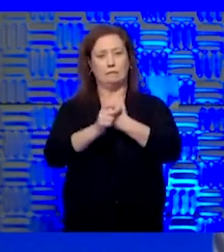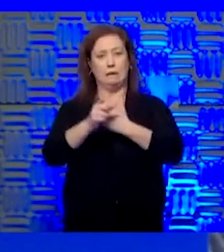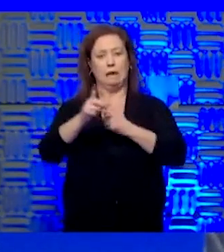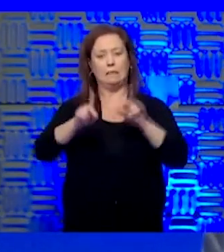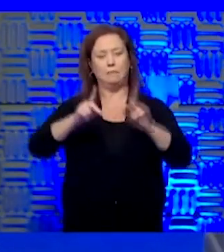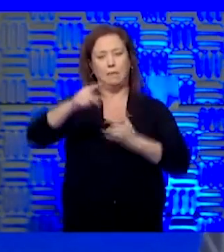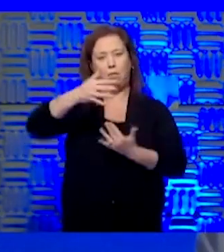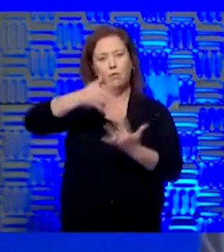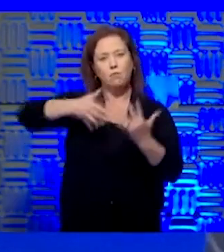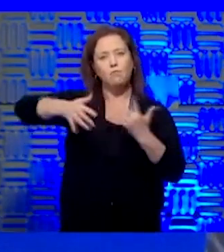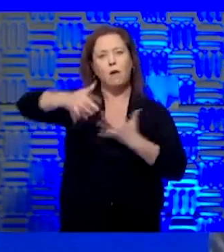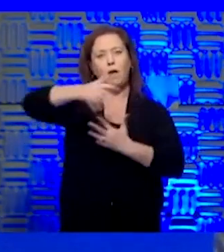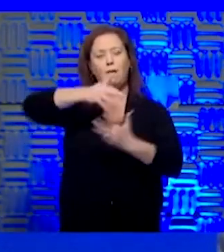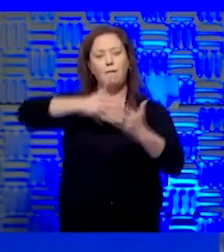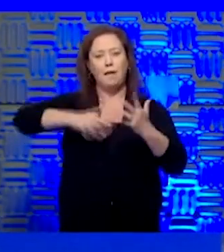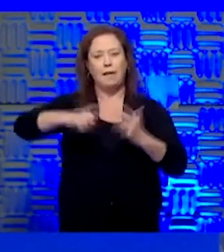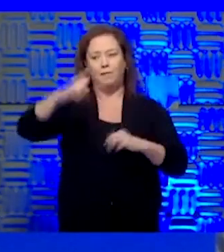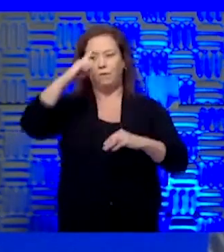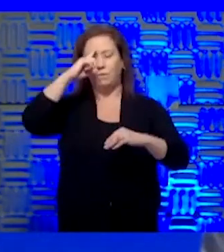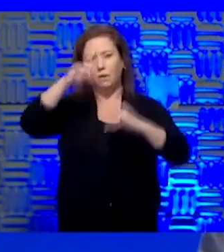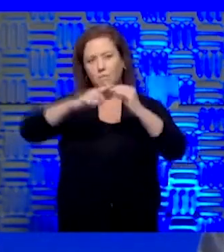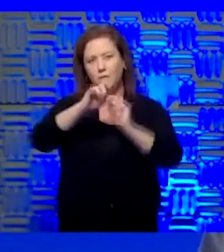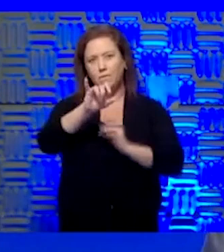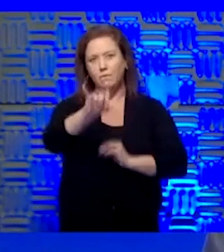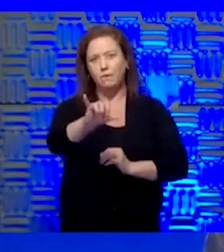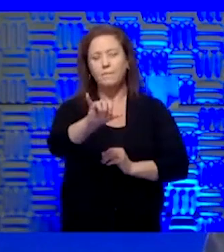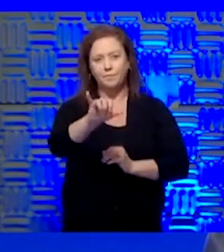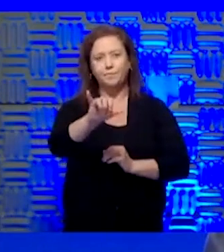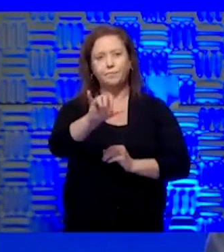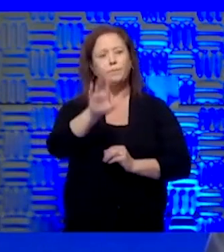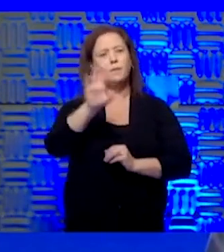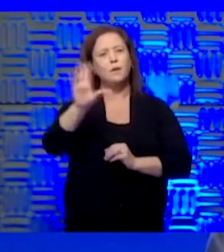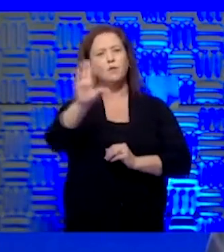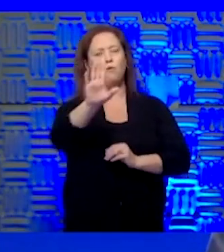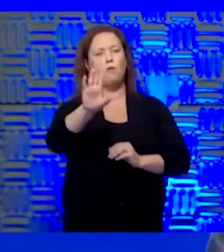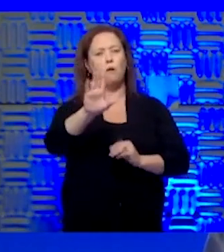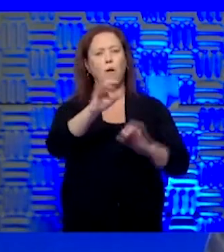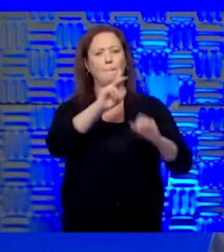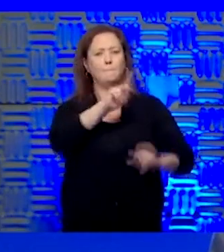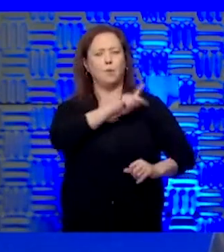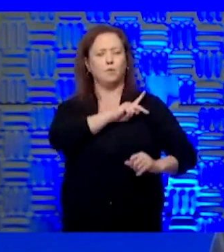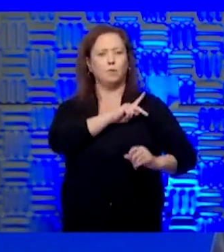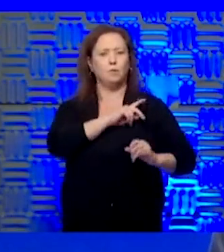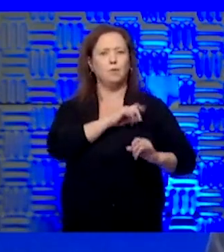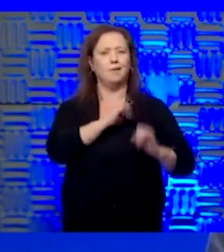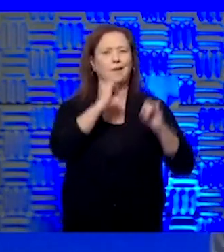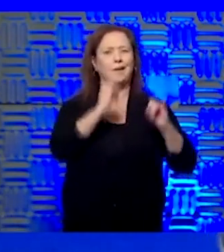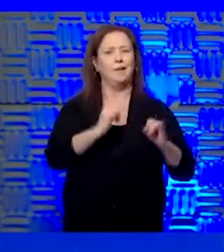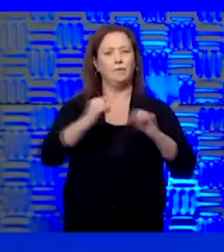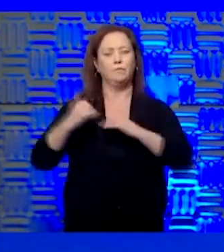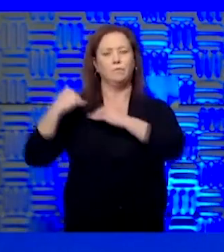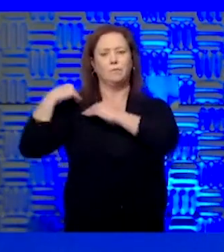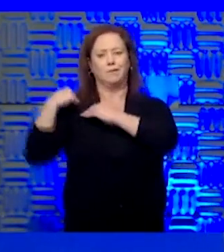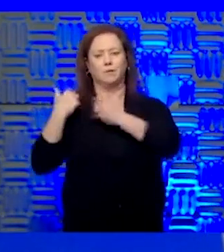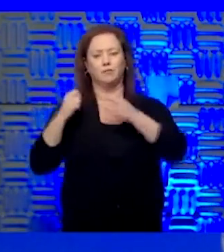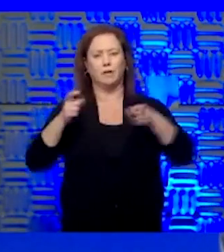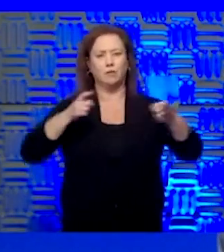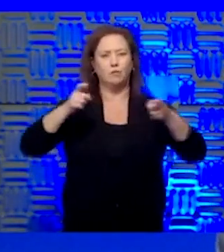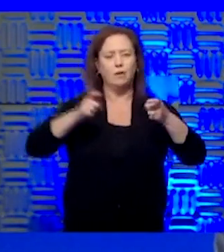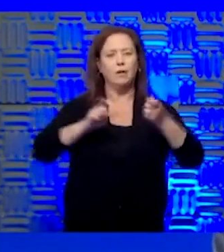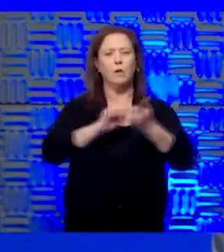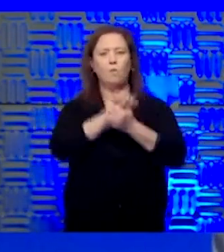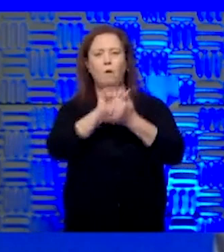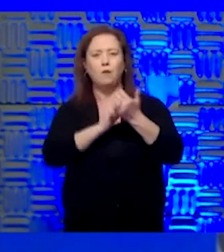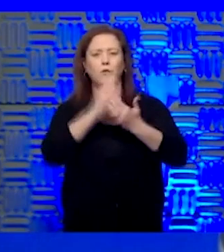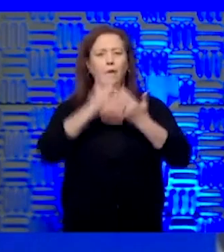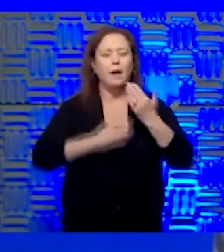around. And by taking those things into account and then doing your individual responsibility of trying to mitigate that risk with the hand